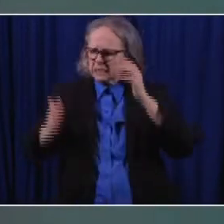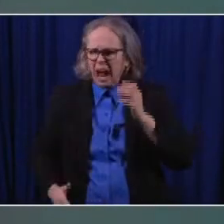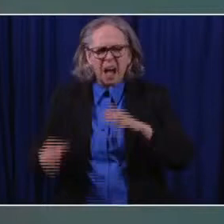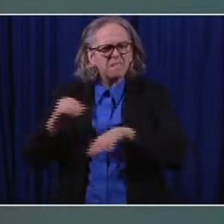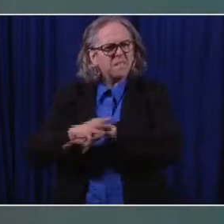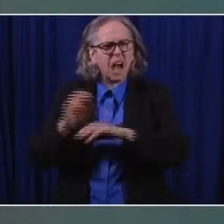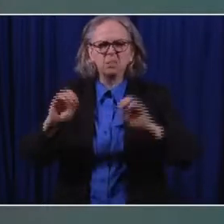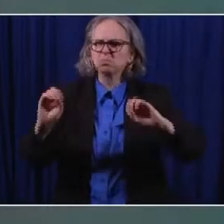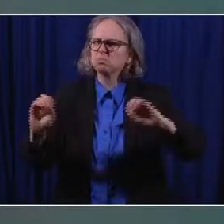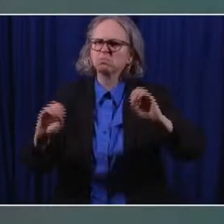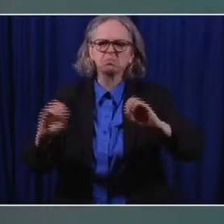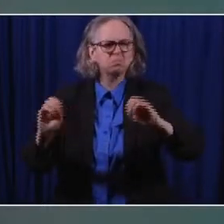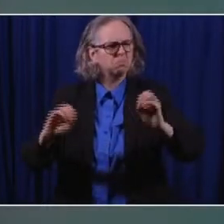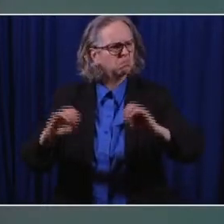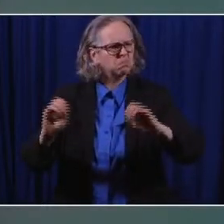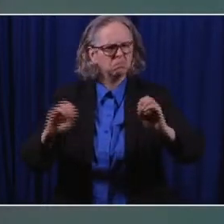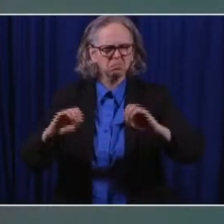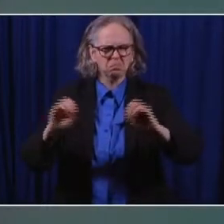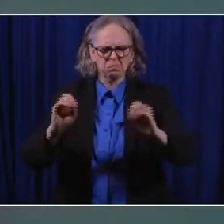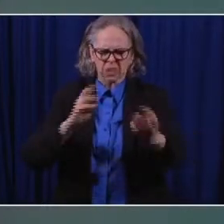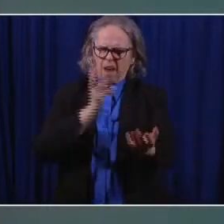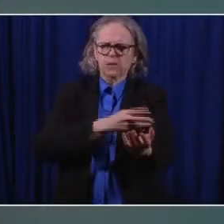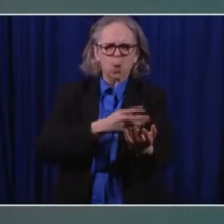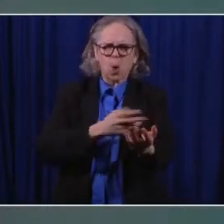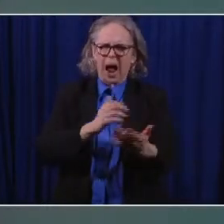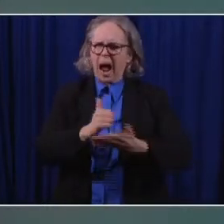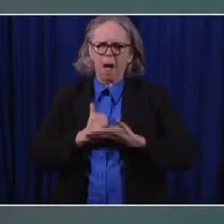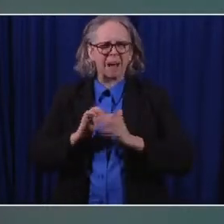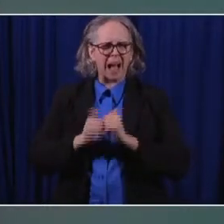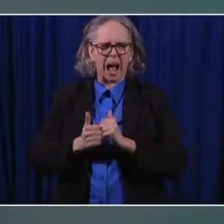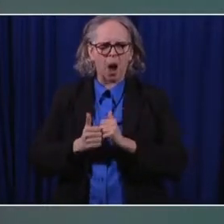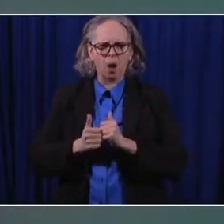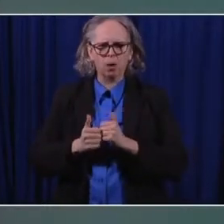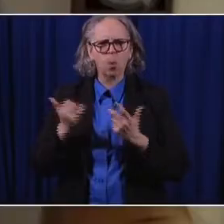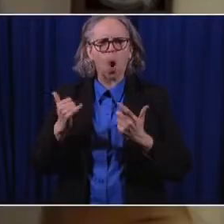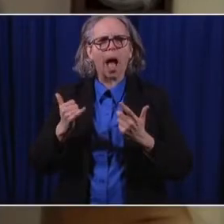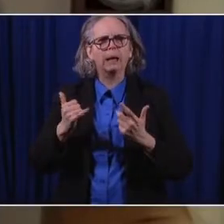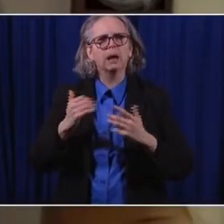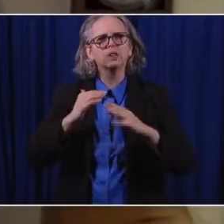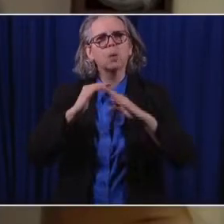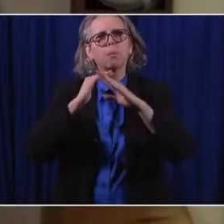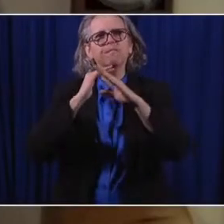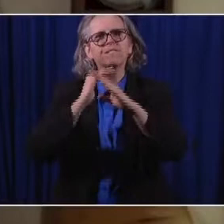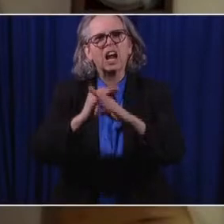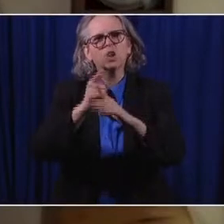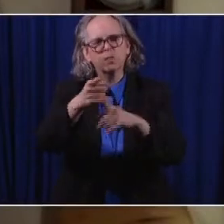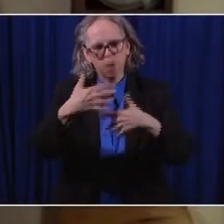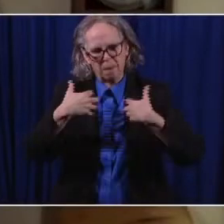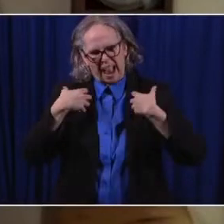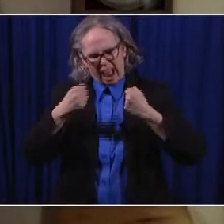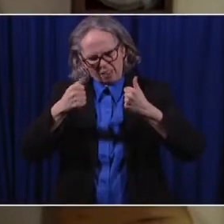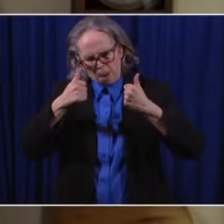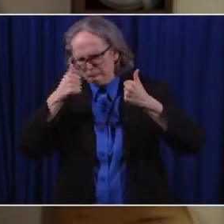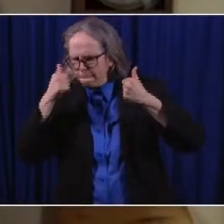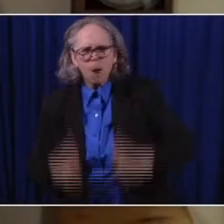getting sicker and stay out of the hospital, which is good for everybody. Yeah, so that can potentially keep you out of the hospital, which is, no one